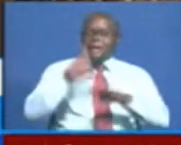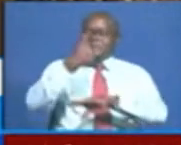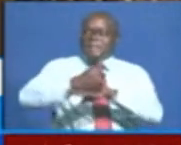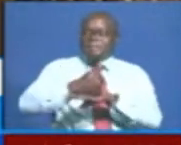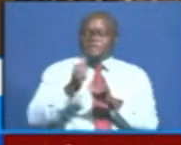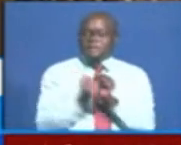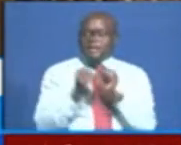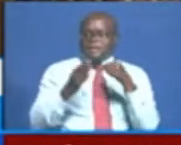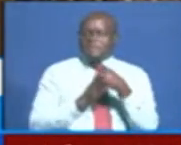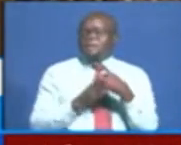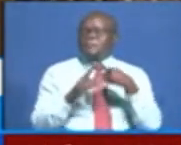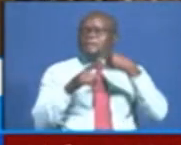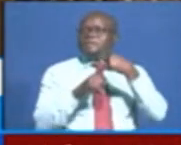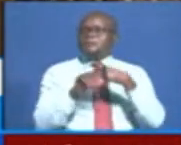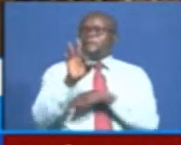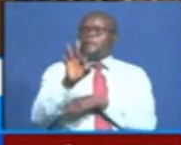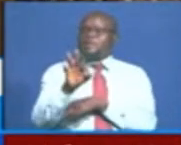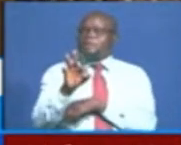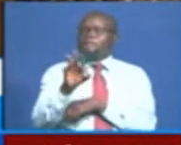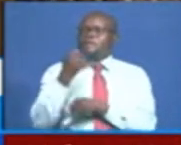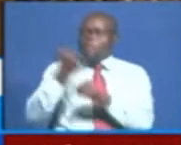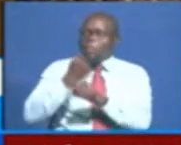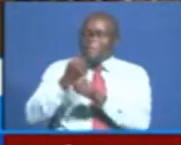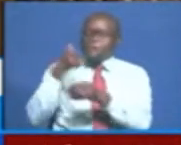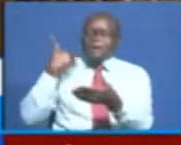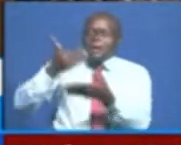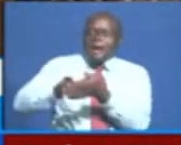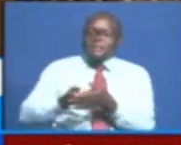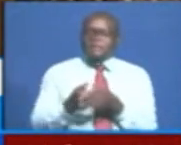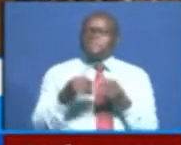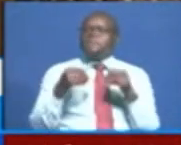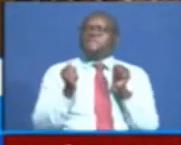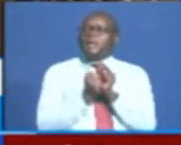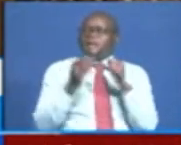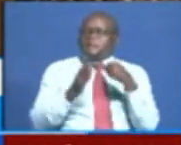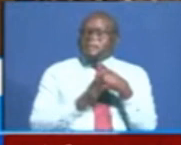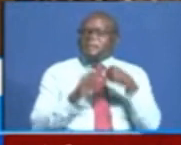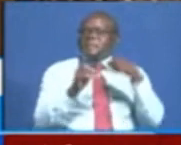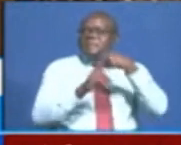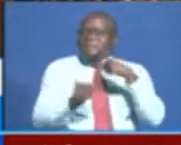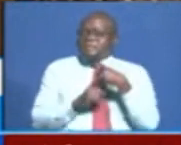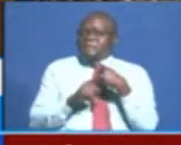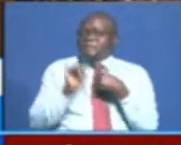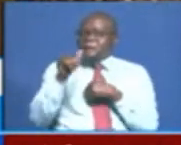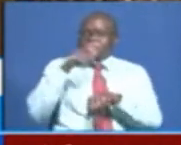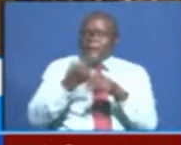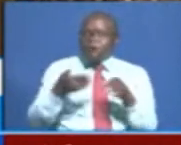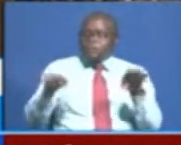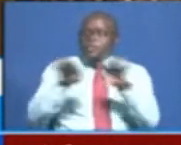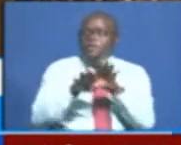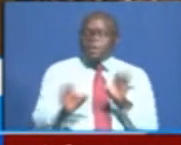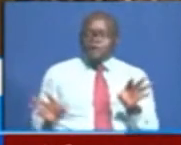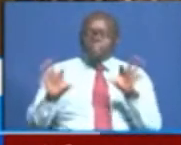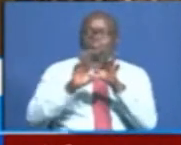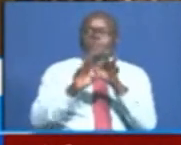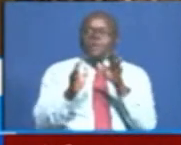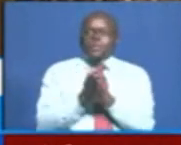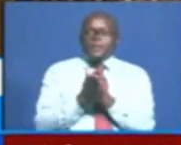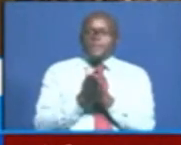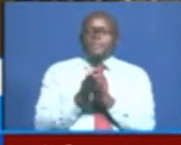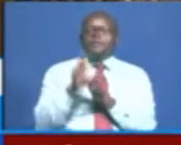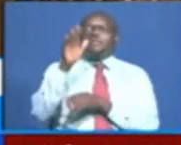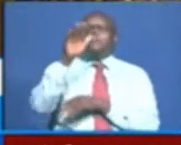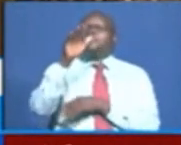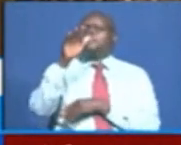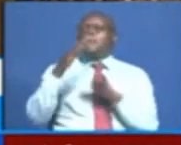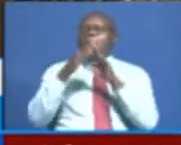1963 and functioned until 1966, when it was dissolved and merge with the House of Representatives to